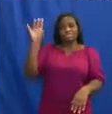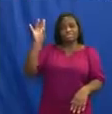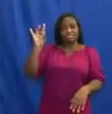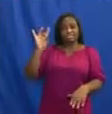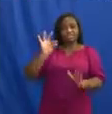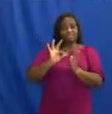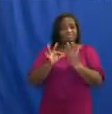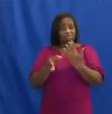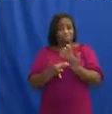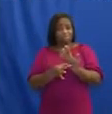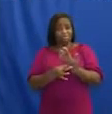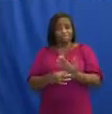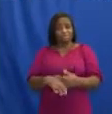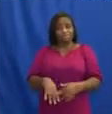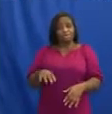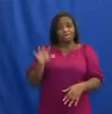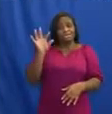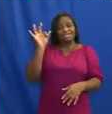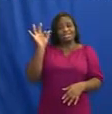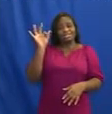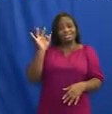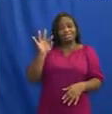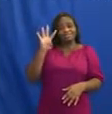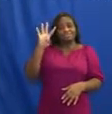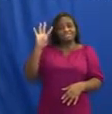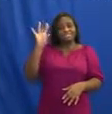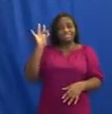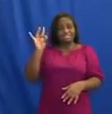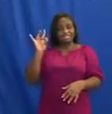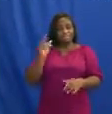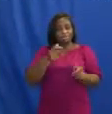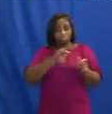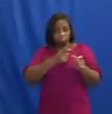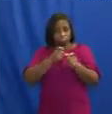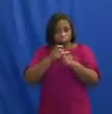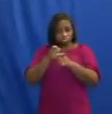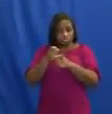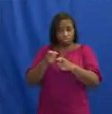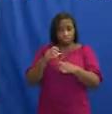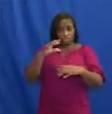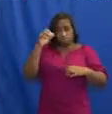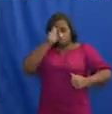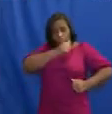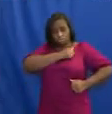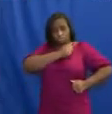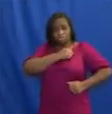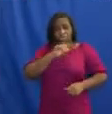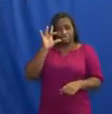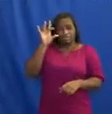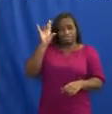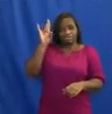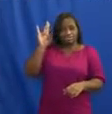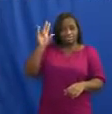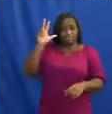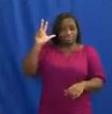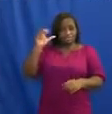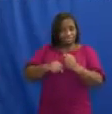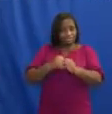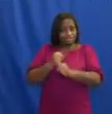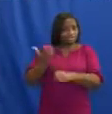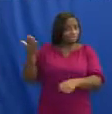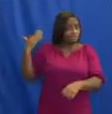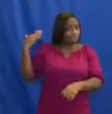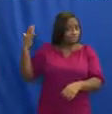February, when the 1948 Christiansborg Crossroads shootings occurred 73 years